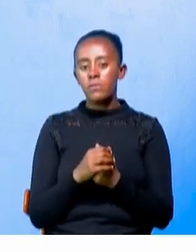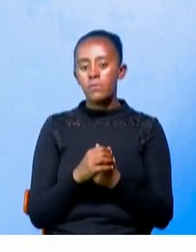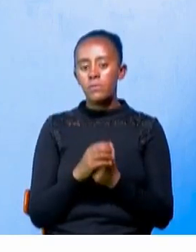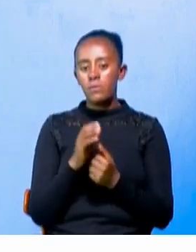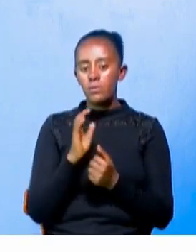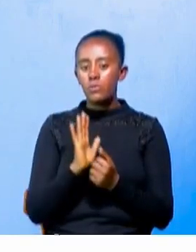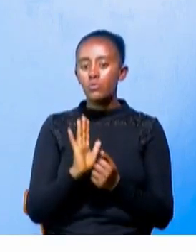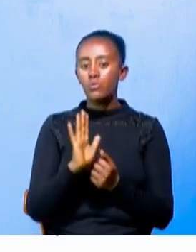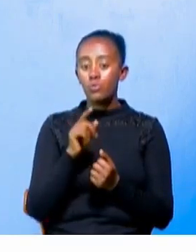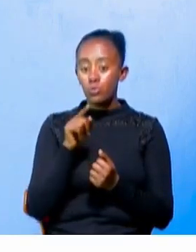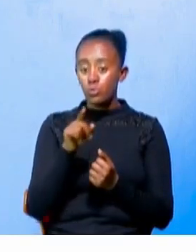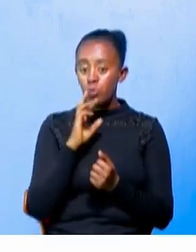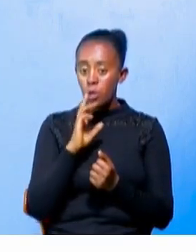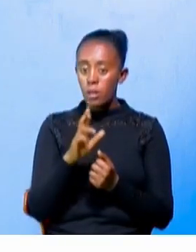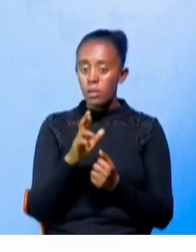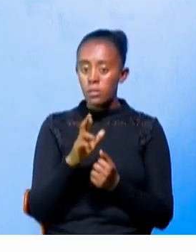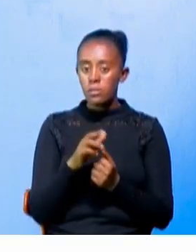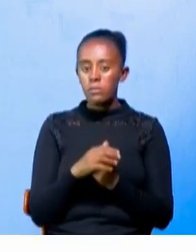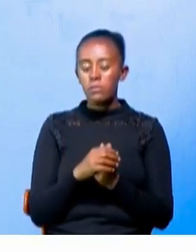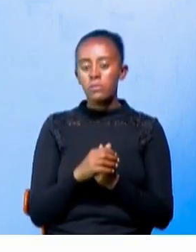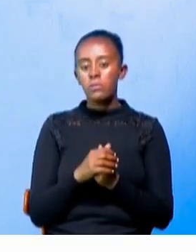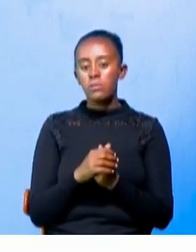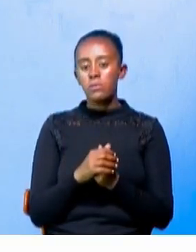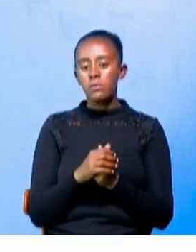you are